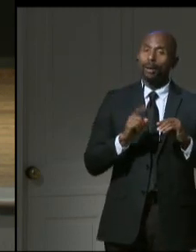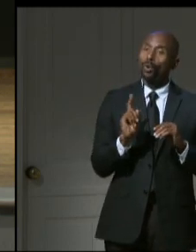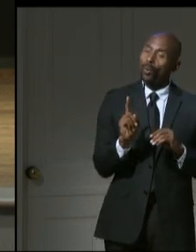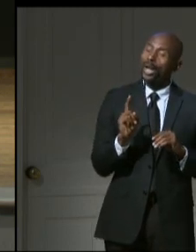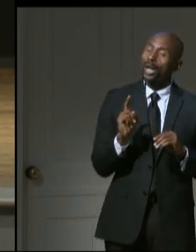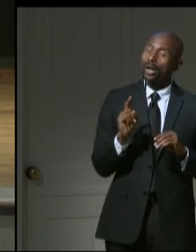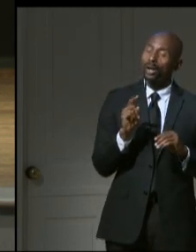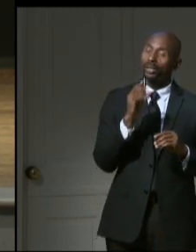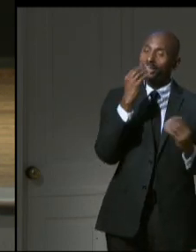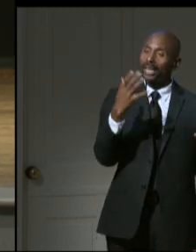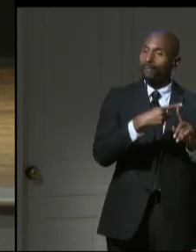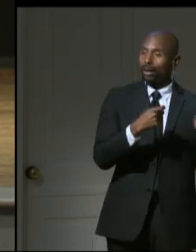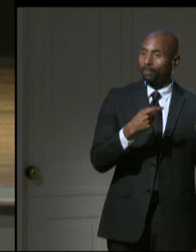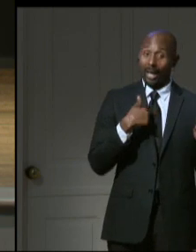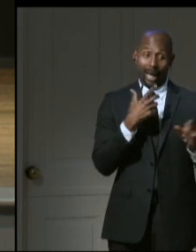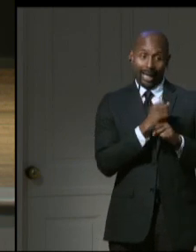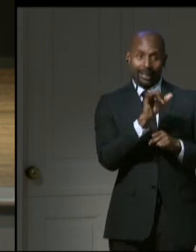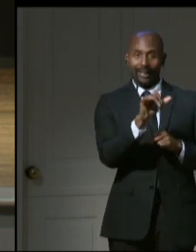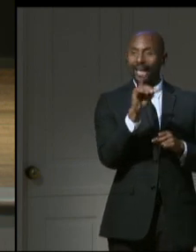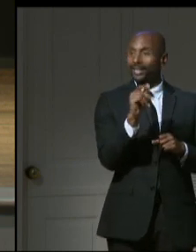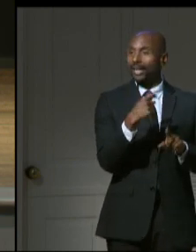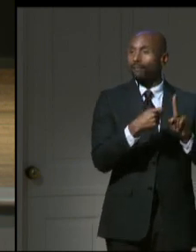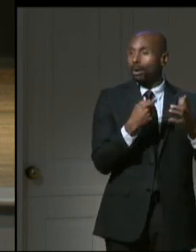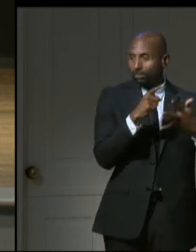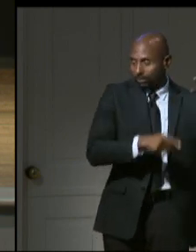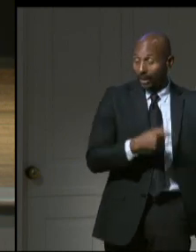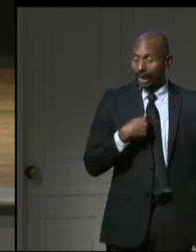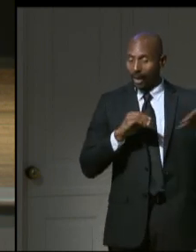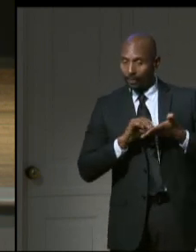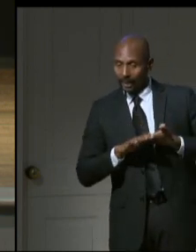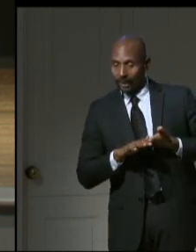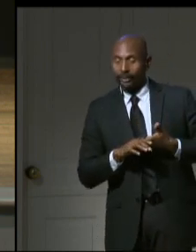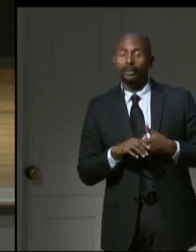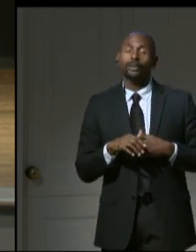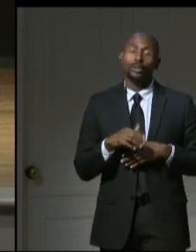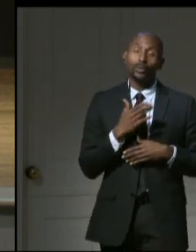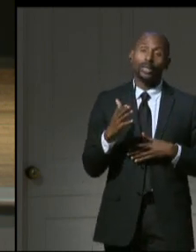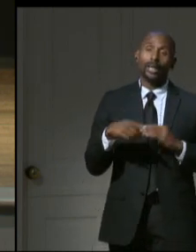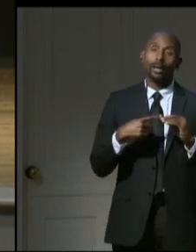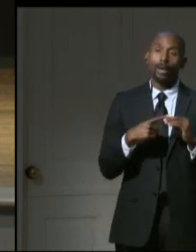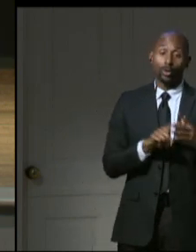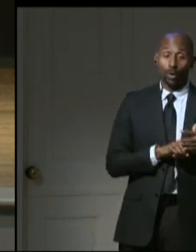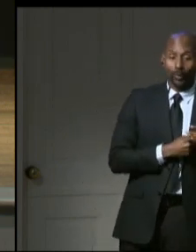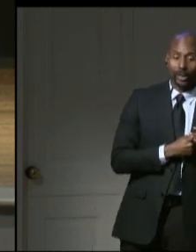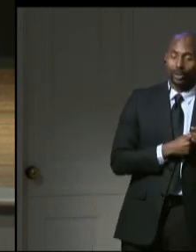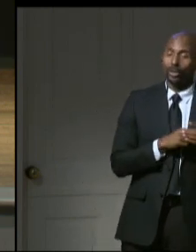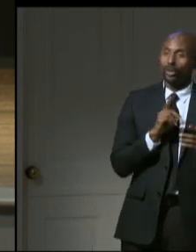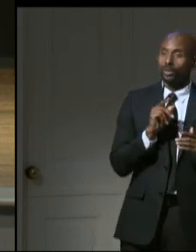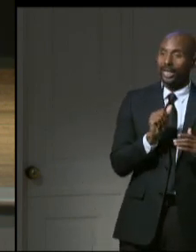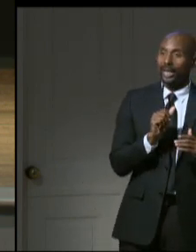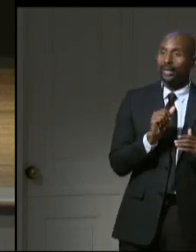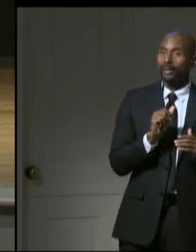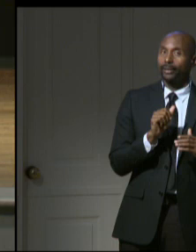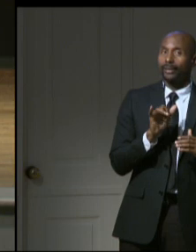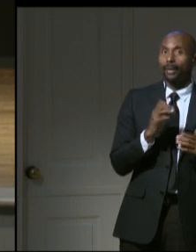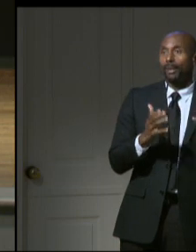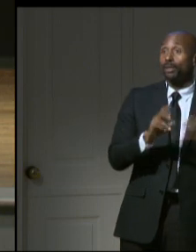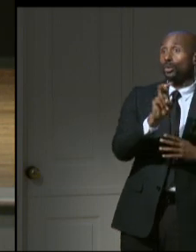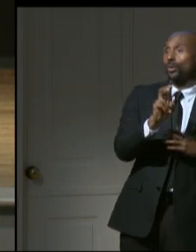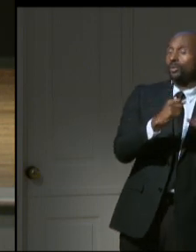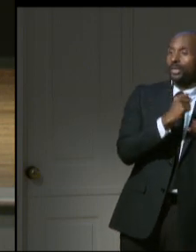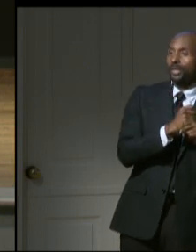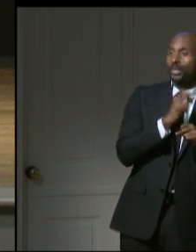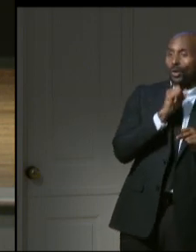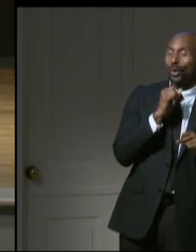from. Of course, so there's the thing that the original data is 100, 200 years old, so there's